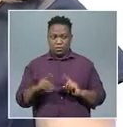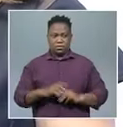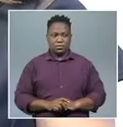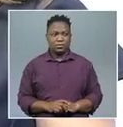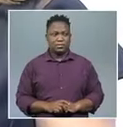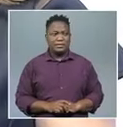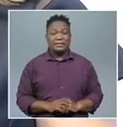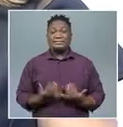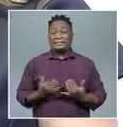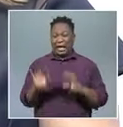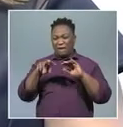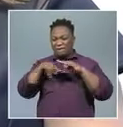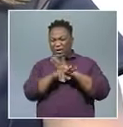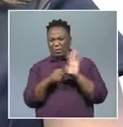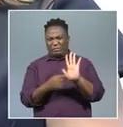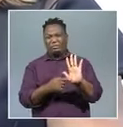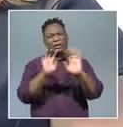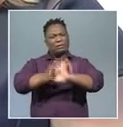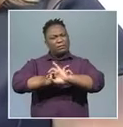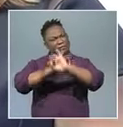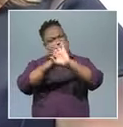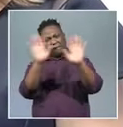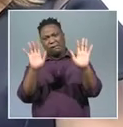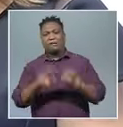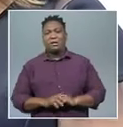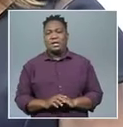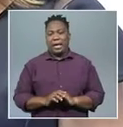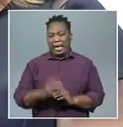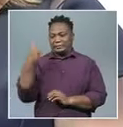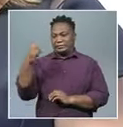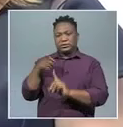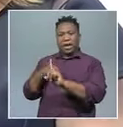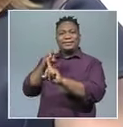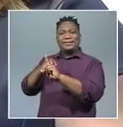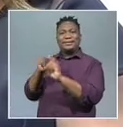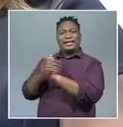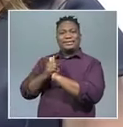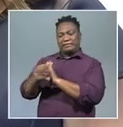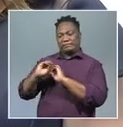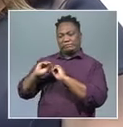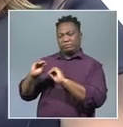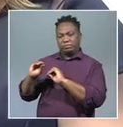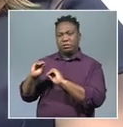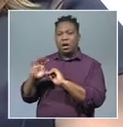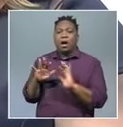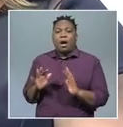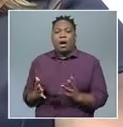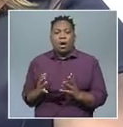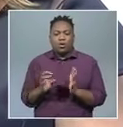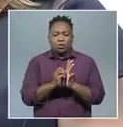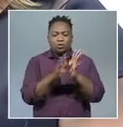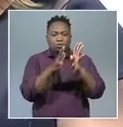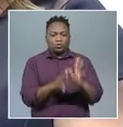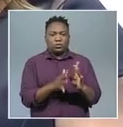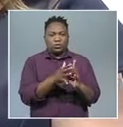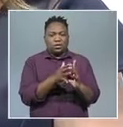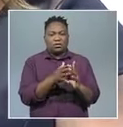And it's quite clear that our teachers need more skills in dealing with ill-disciplined learners so that they don't get to the point